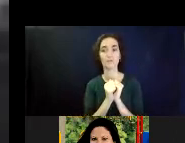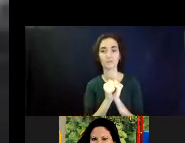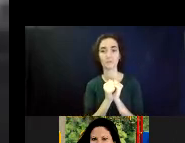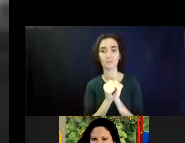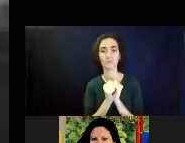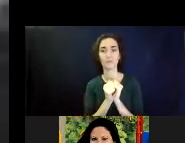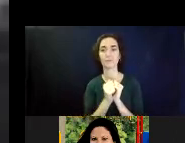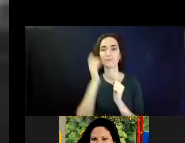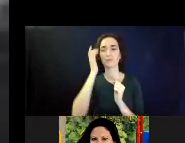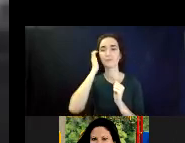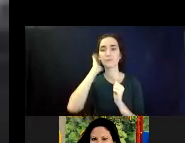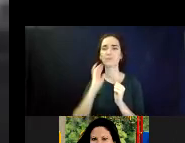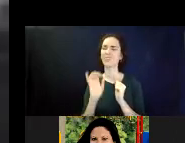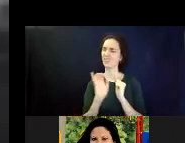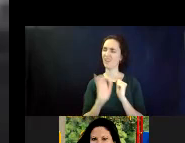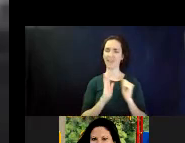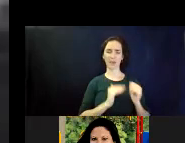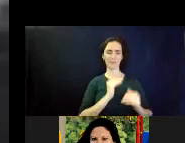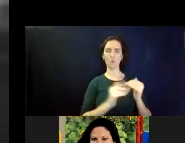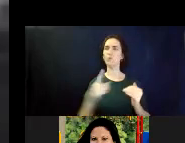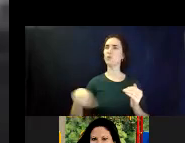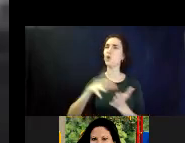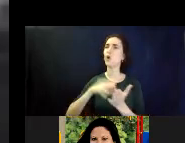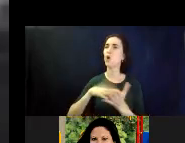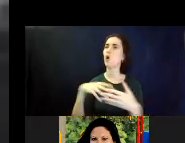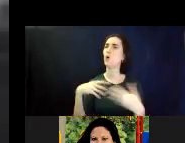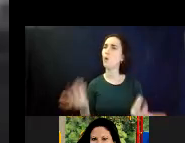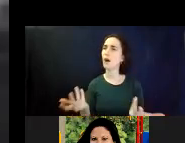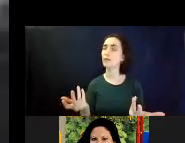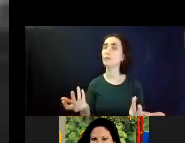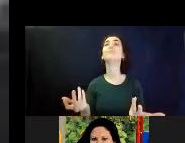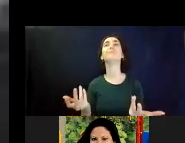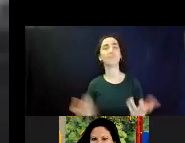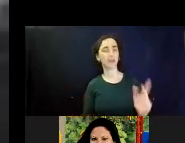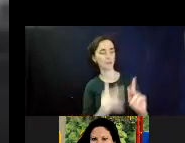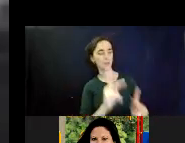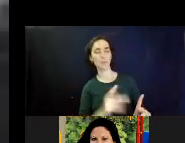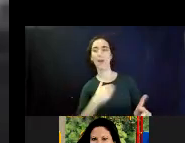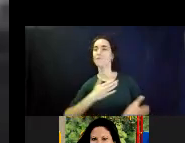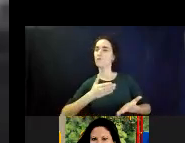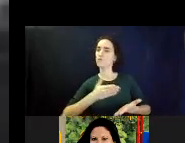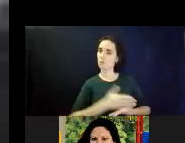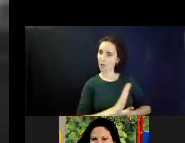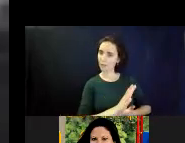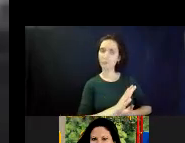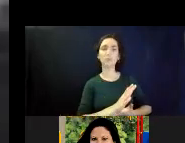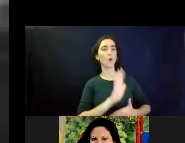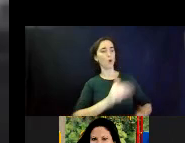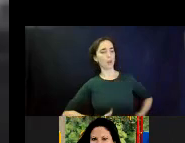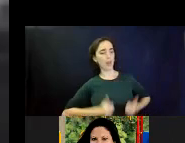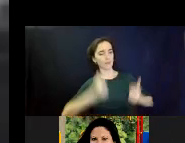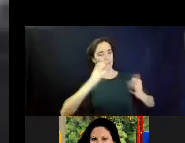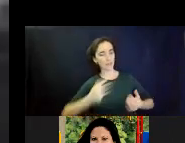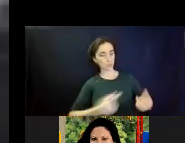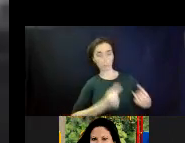What we can learn from this movement is that by respecting individuals' rights to direct their own lives, we